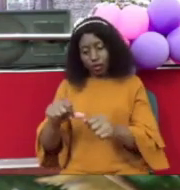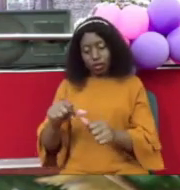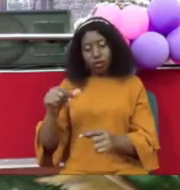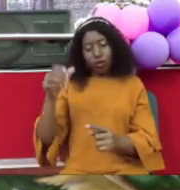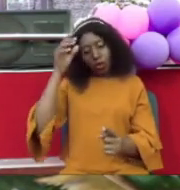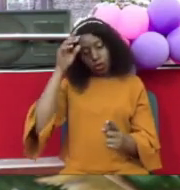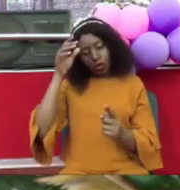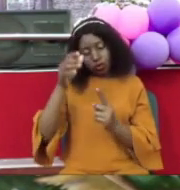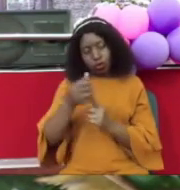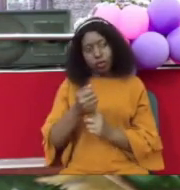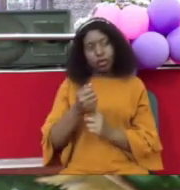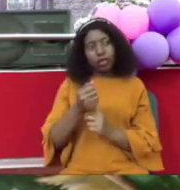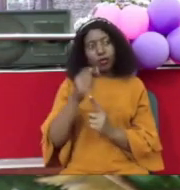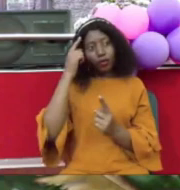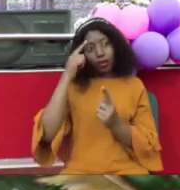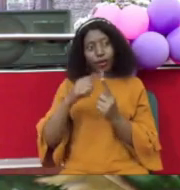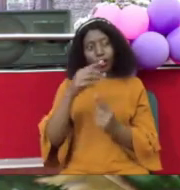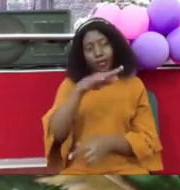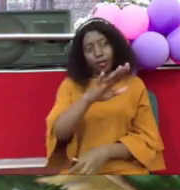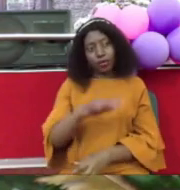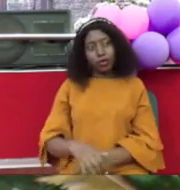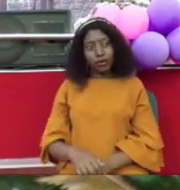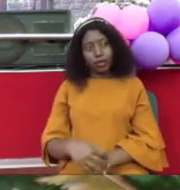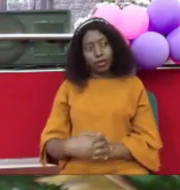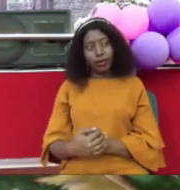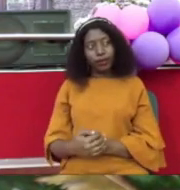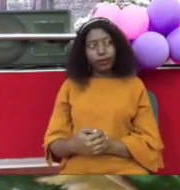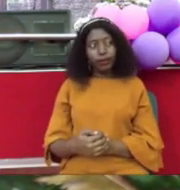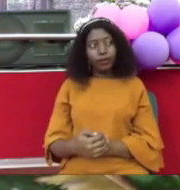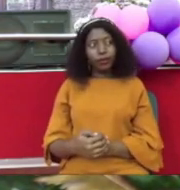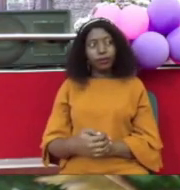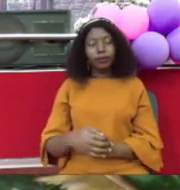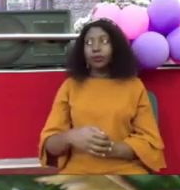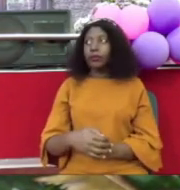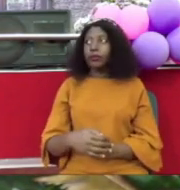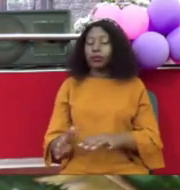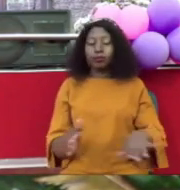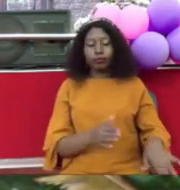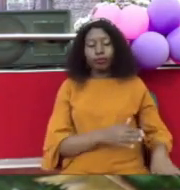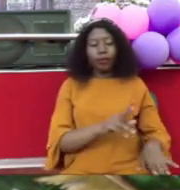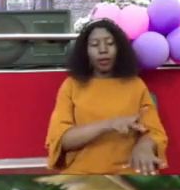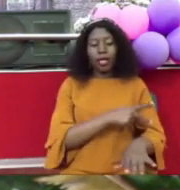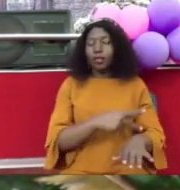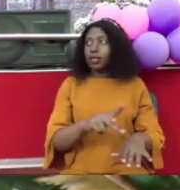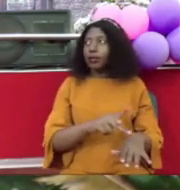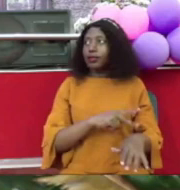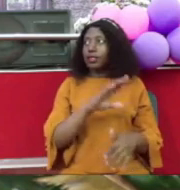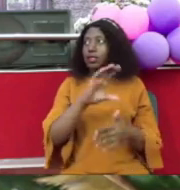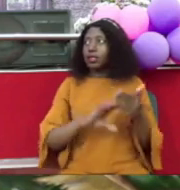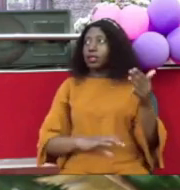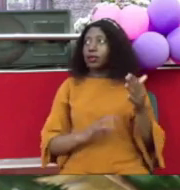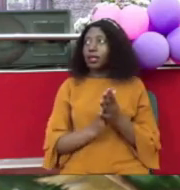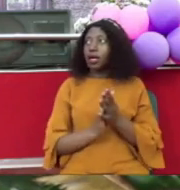ndio kuna changamoto lakini unaendelea ukifuatiliza makusudi yako. Psalms 103 verses 1 to 3. Zaburi